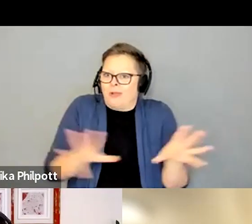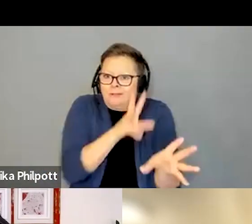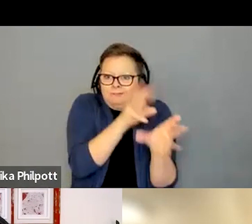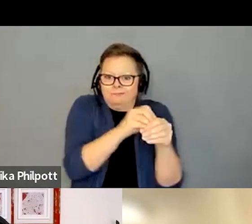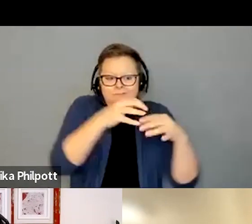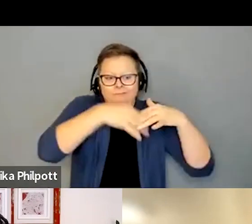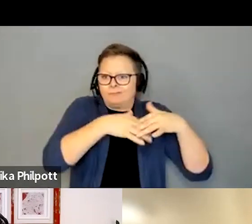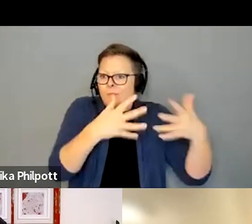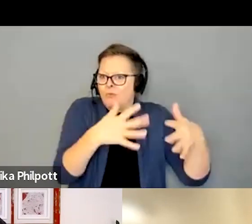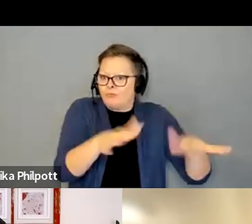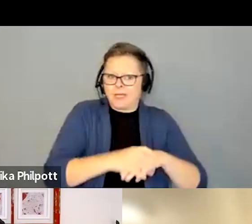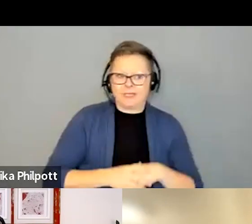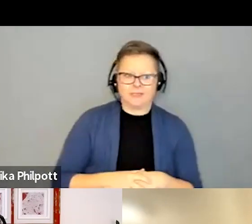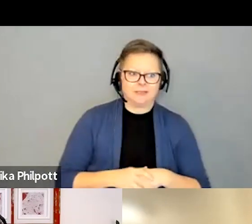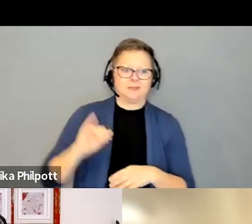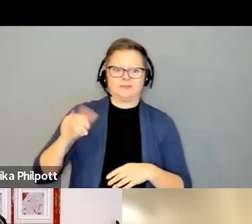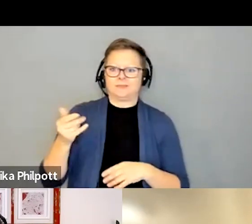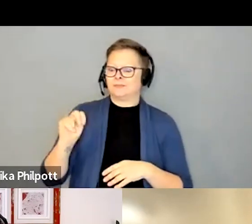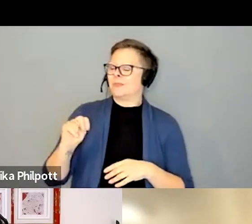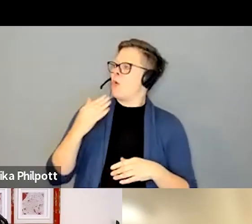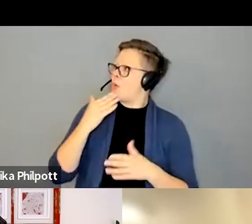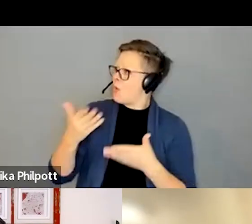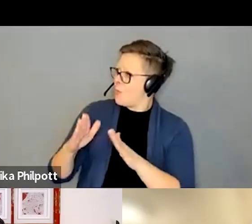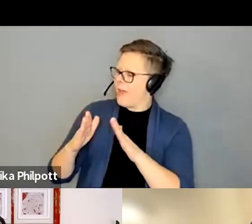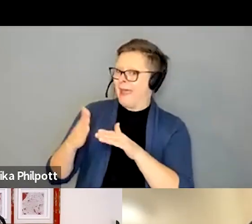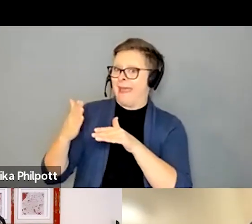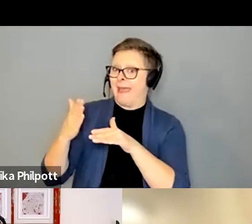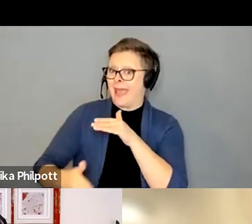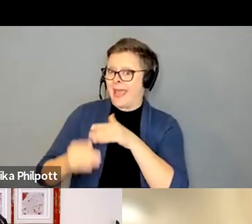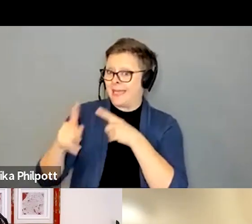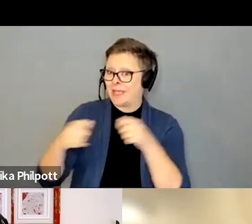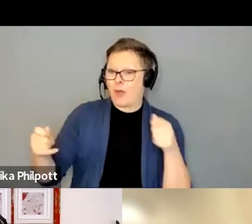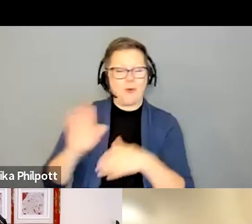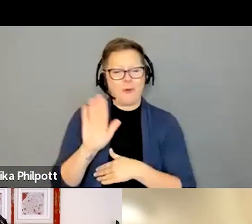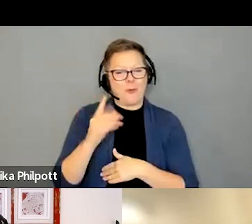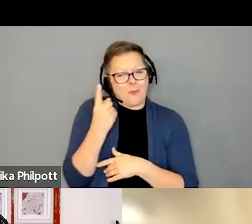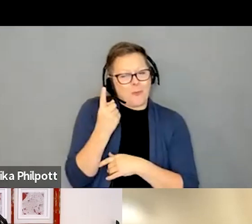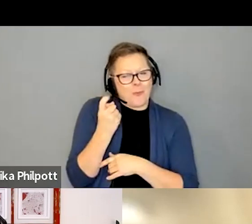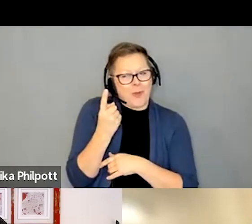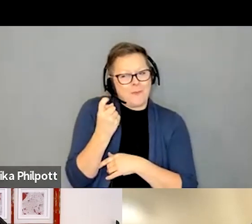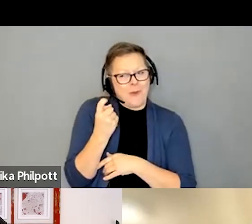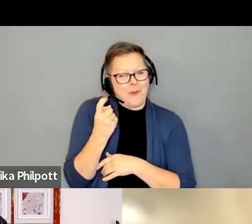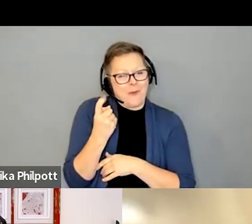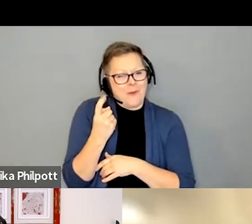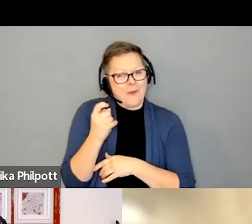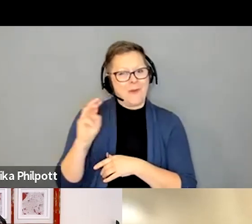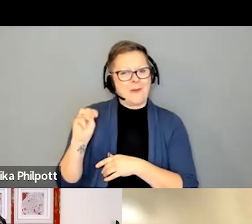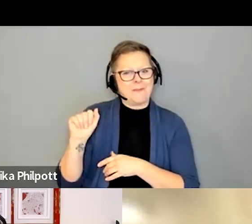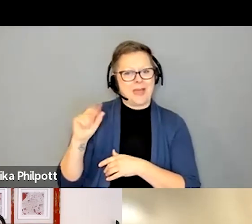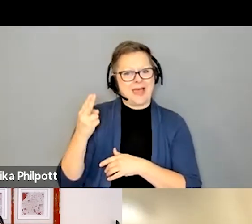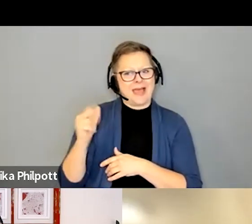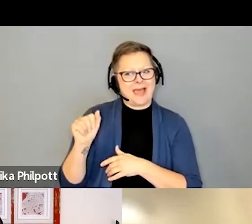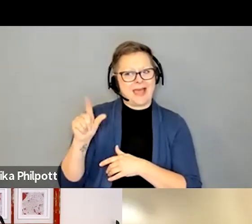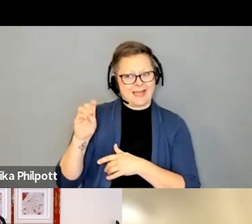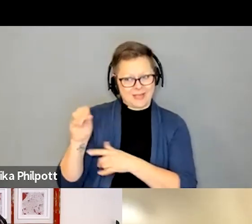Excellent, man. That would be a really great way to end it, but we're not going to. We're going to have one more thing. Well said, Mahadeo, just in